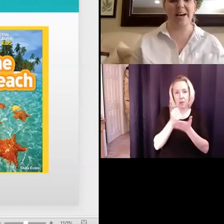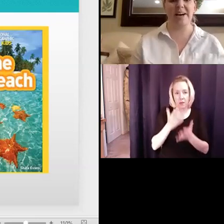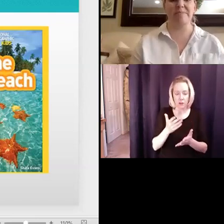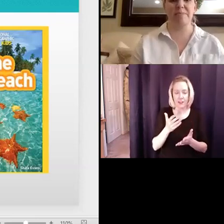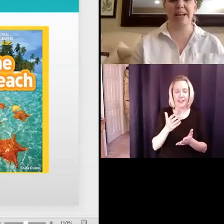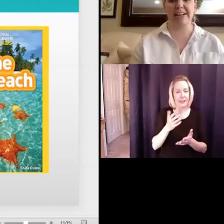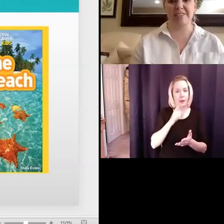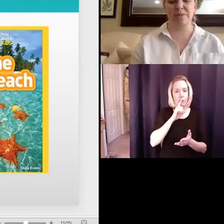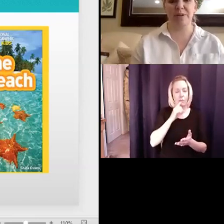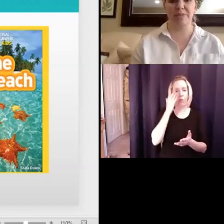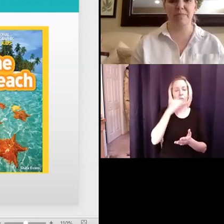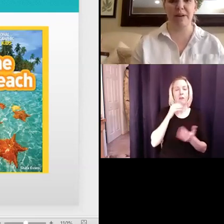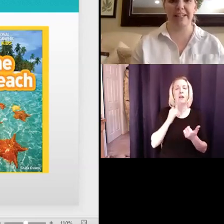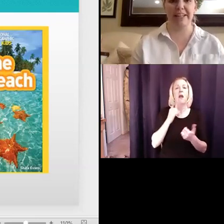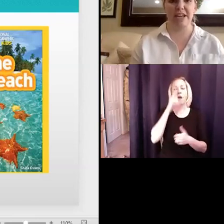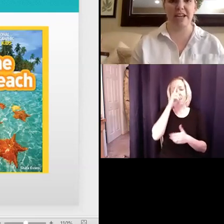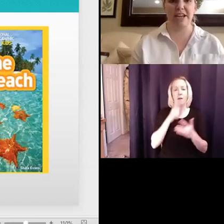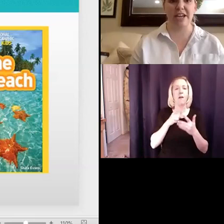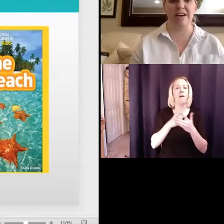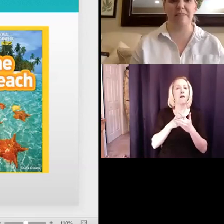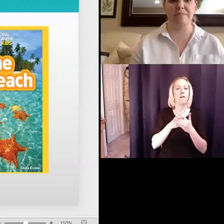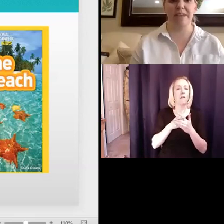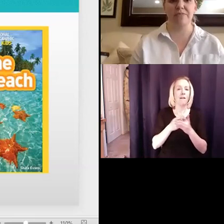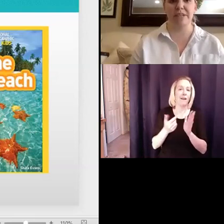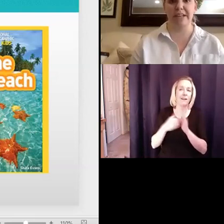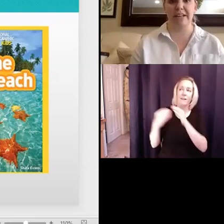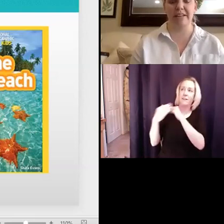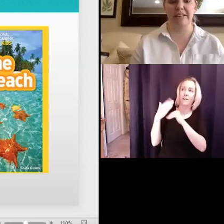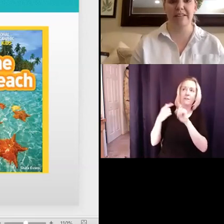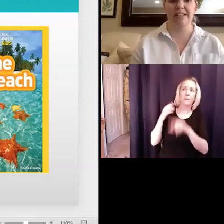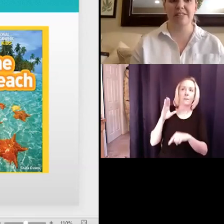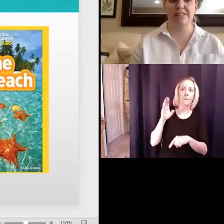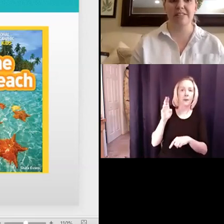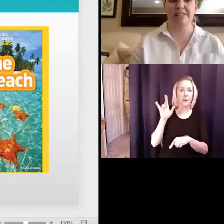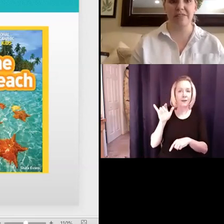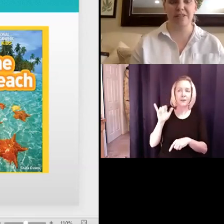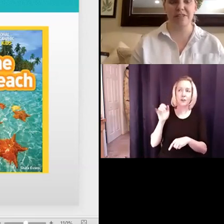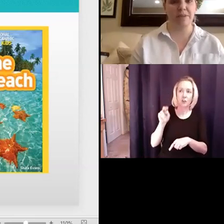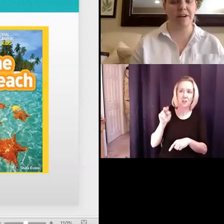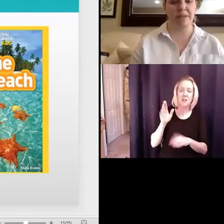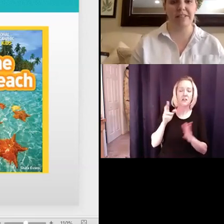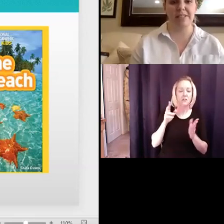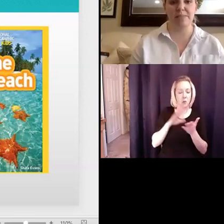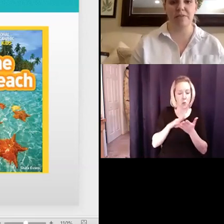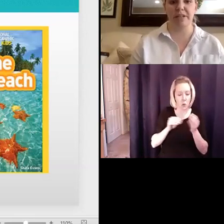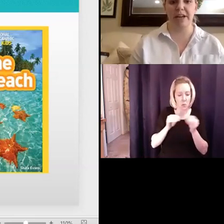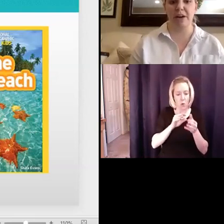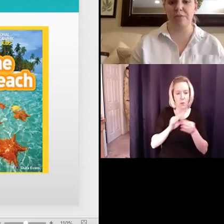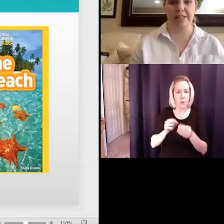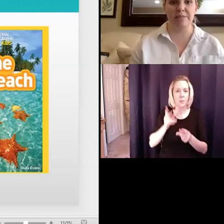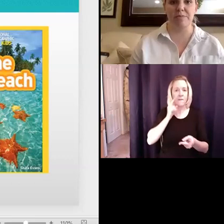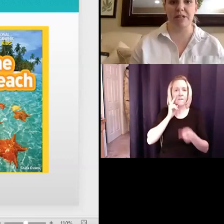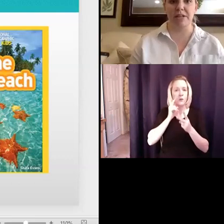this. But as I've been working with Becky and Jen and reading some books on vision impairment, this has been a really